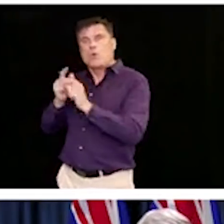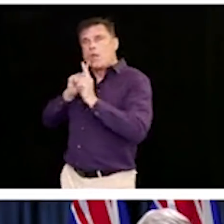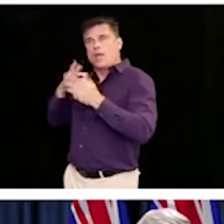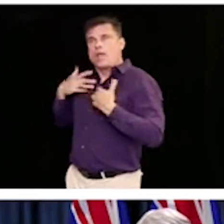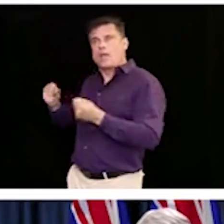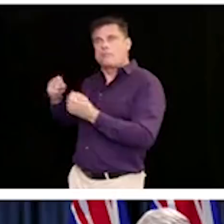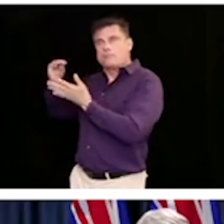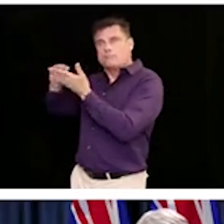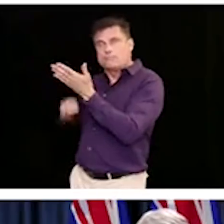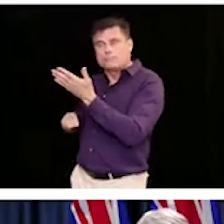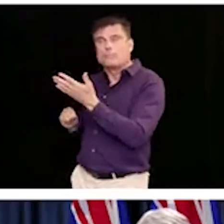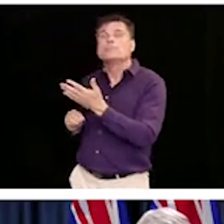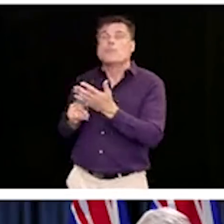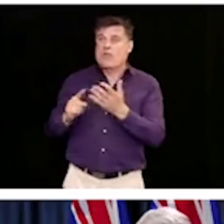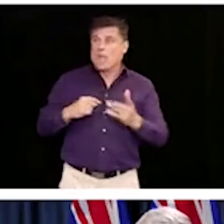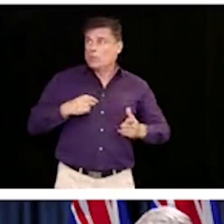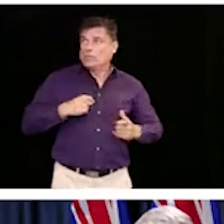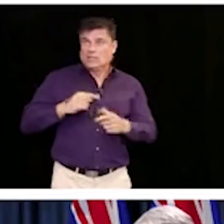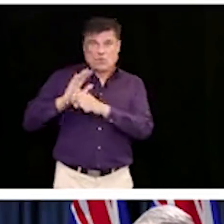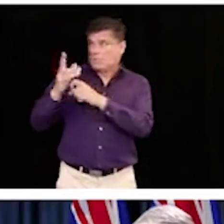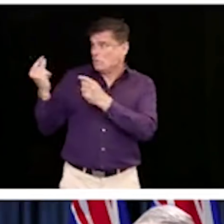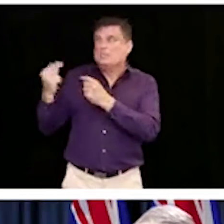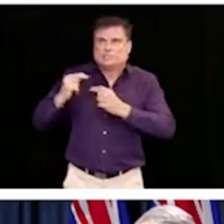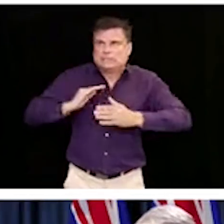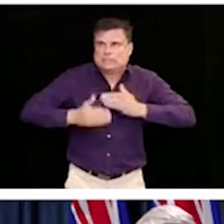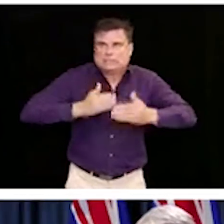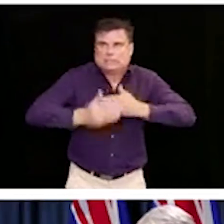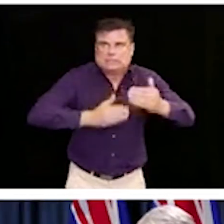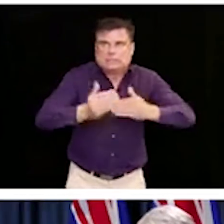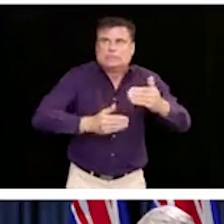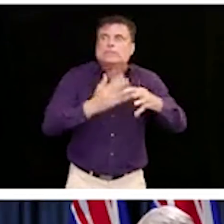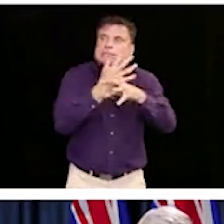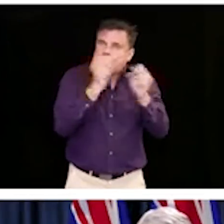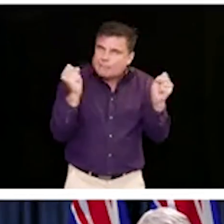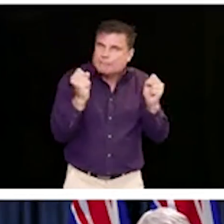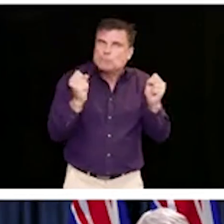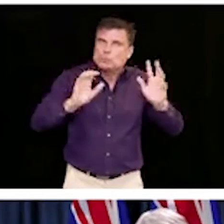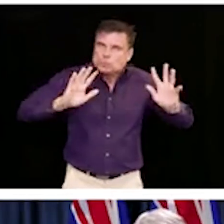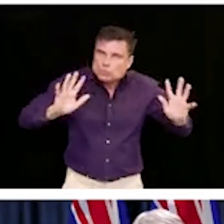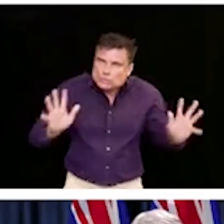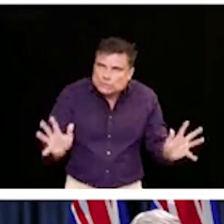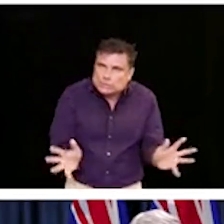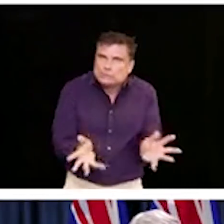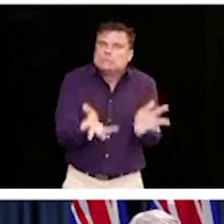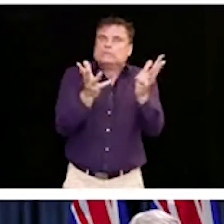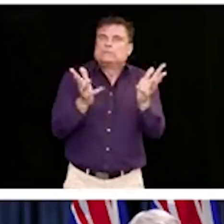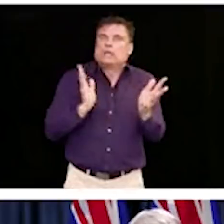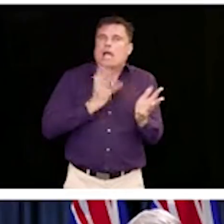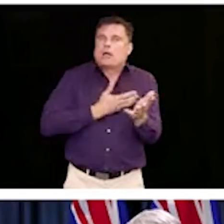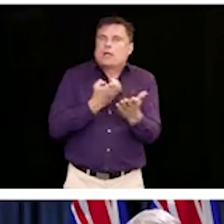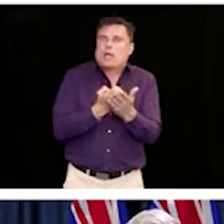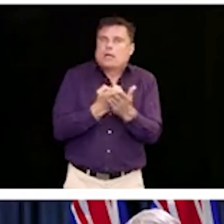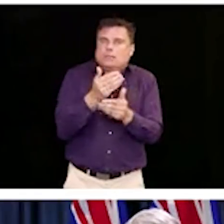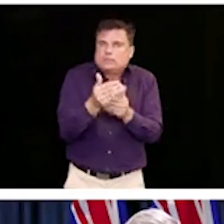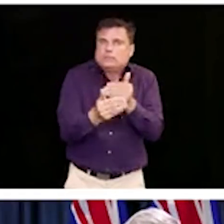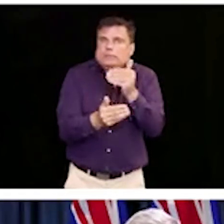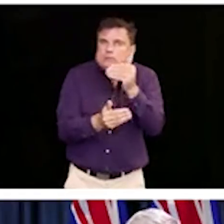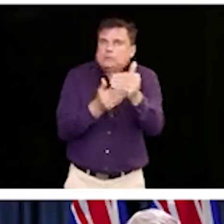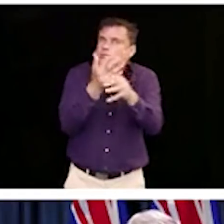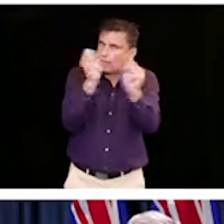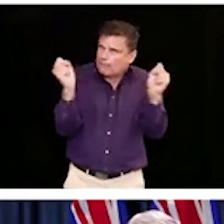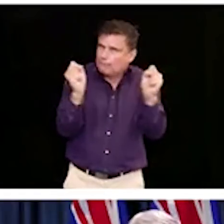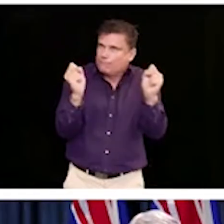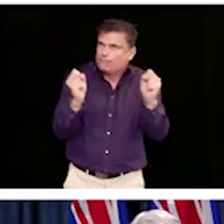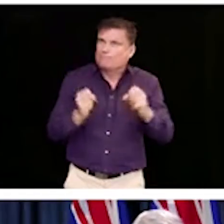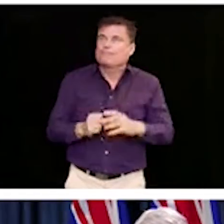action plan, and our Safe Restart plan have really provided the foundation for economic recovery. We all know that